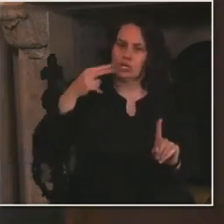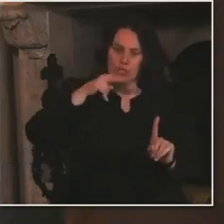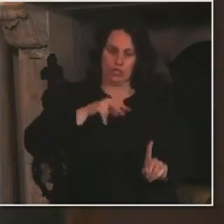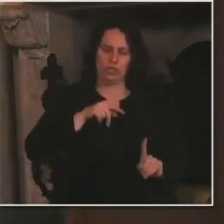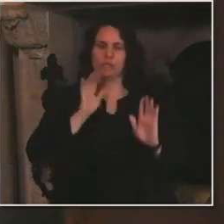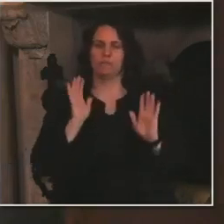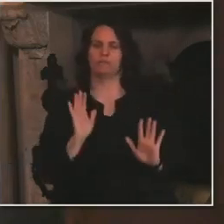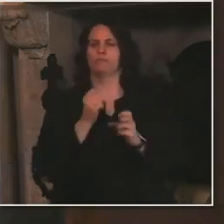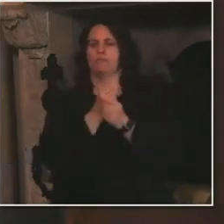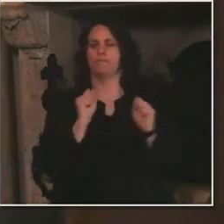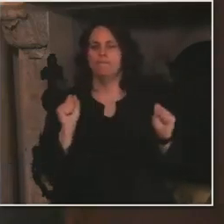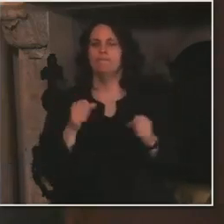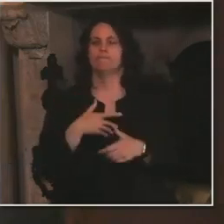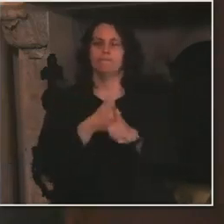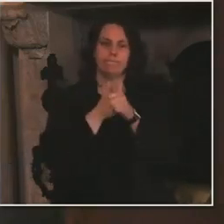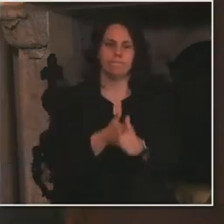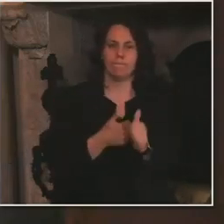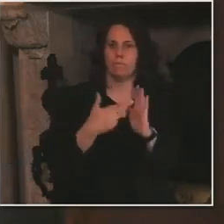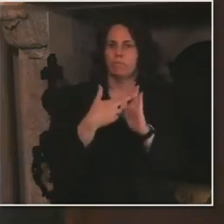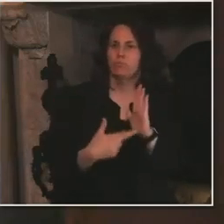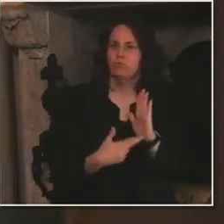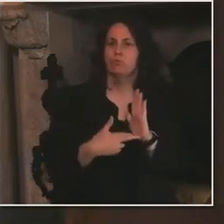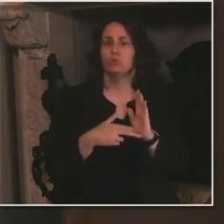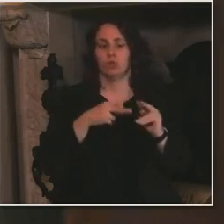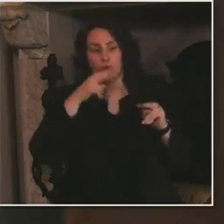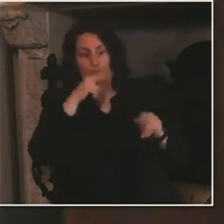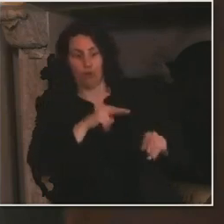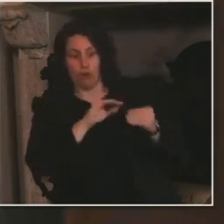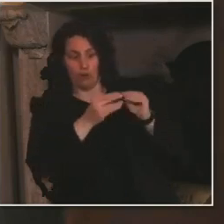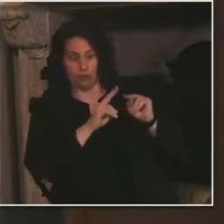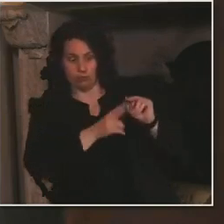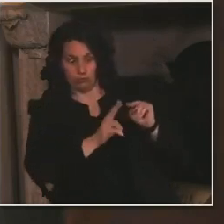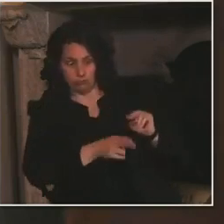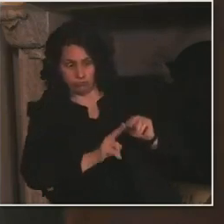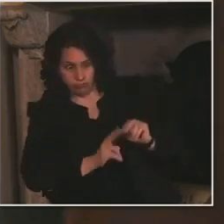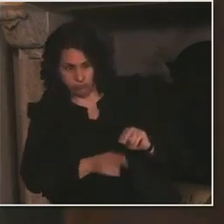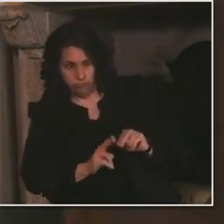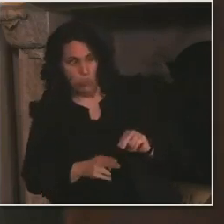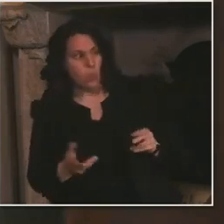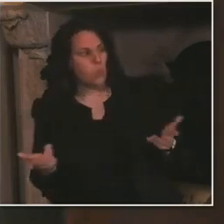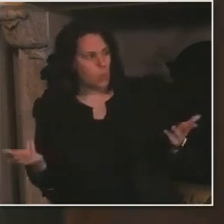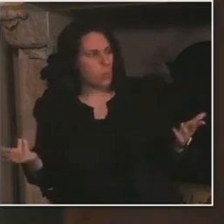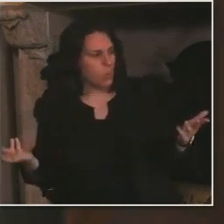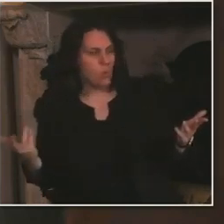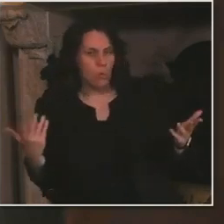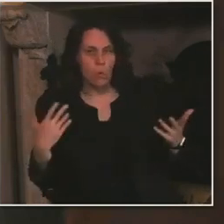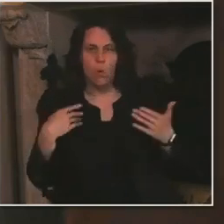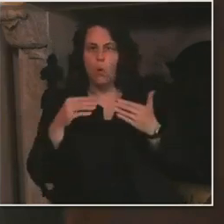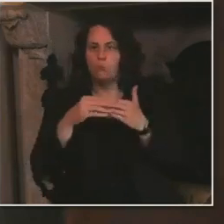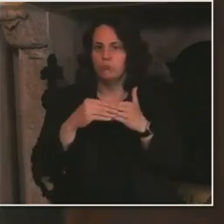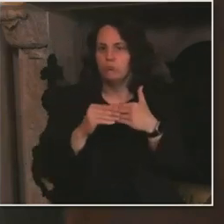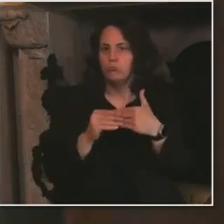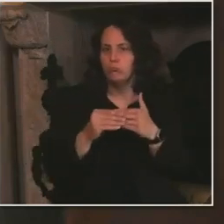how that data is showing up to us either in the trajectory of positive tests